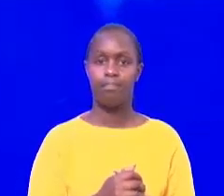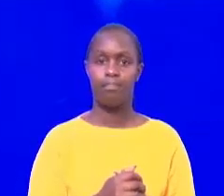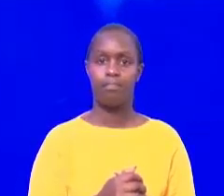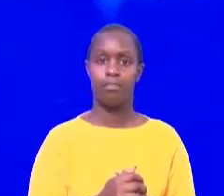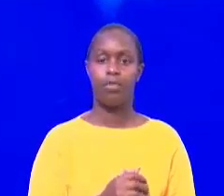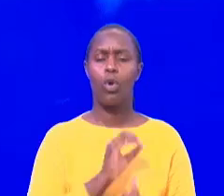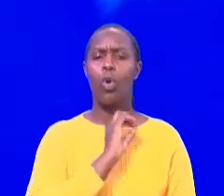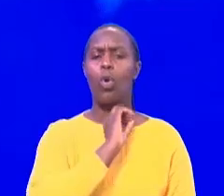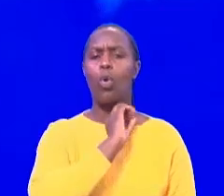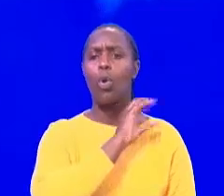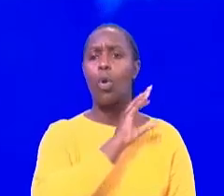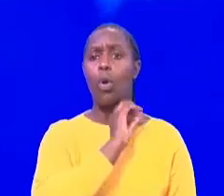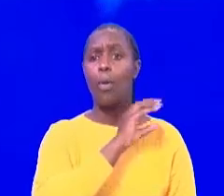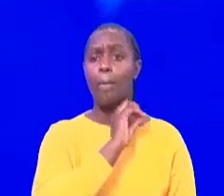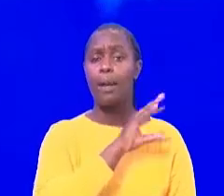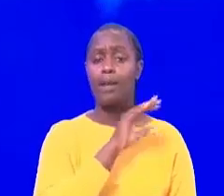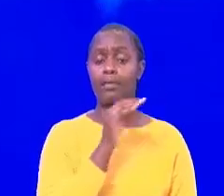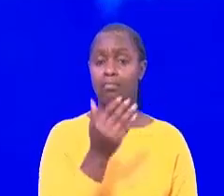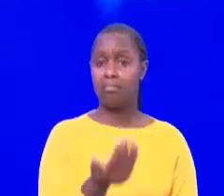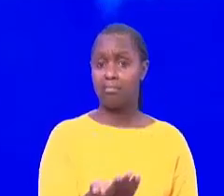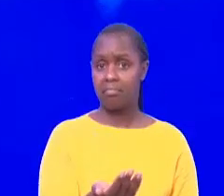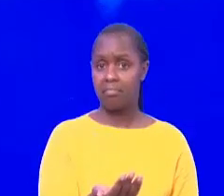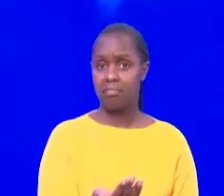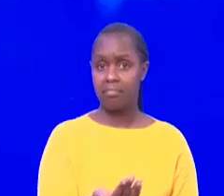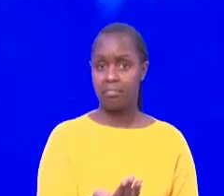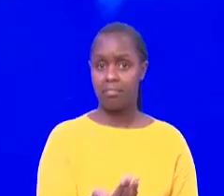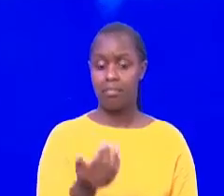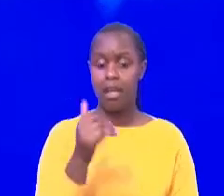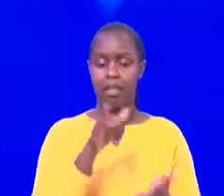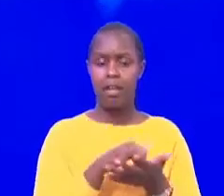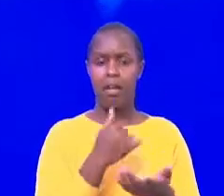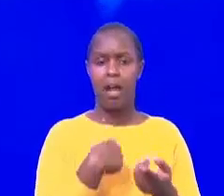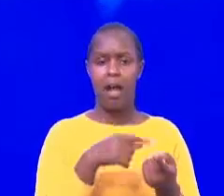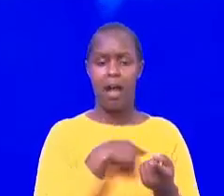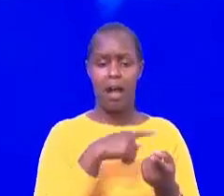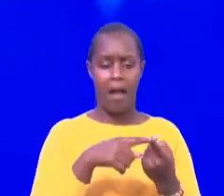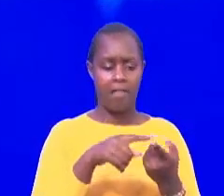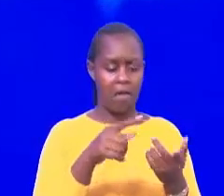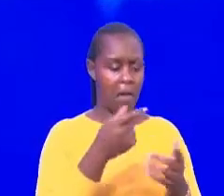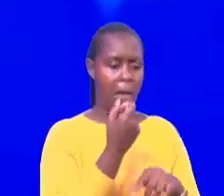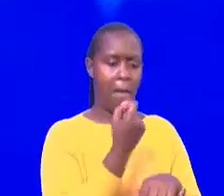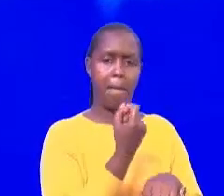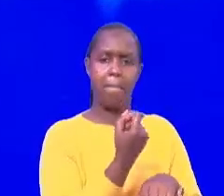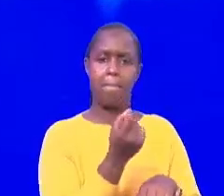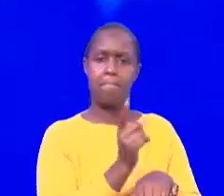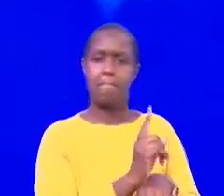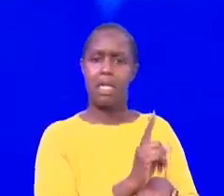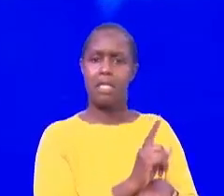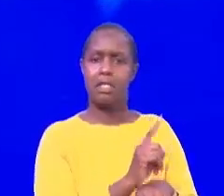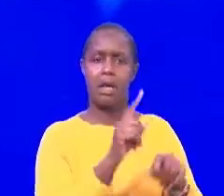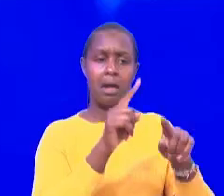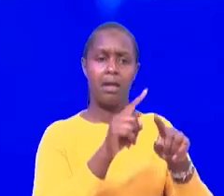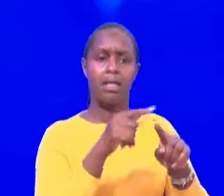complaining that I have a copy of the minutes that says I attended the meeting, but I never attended the meeting.